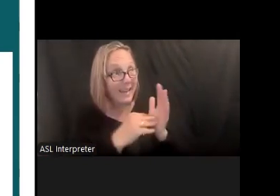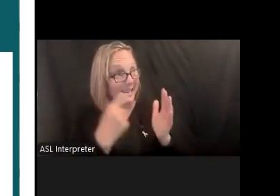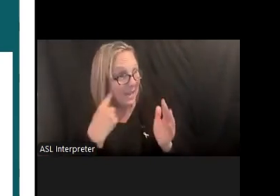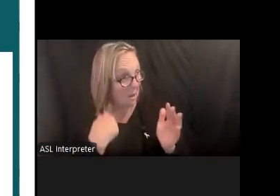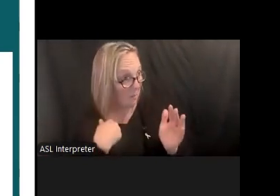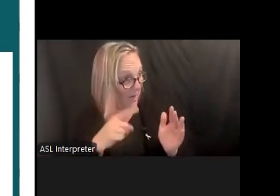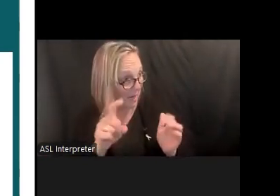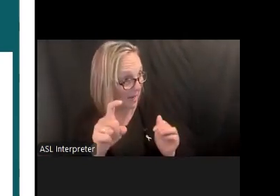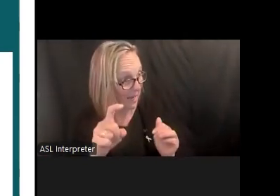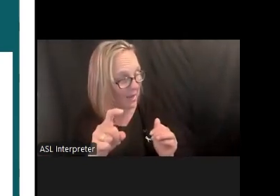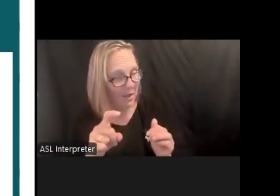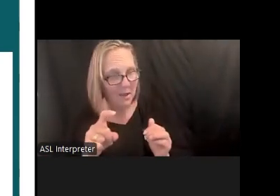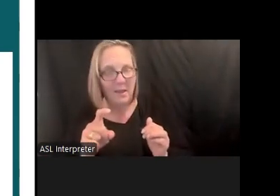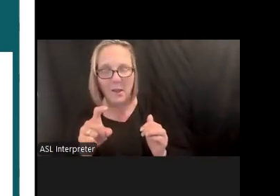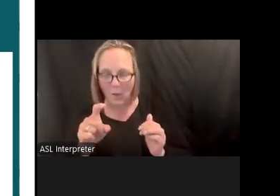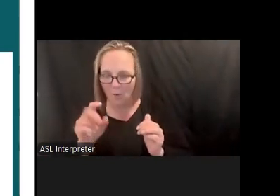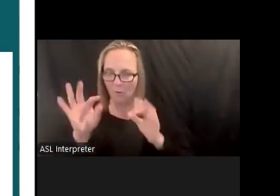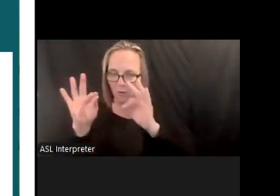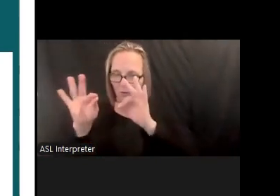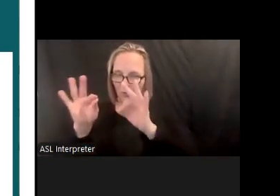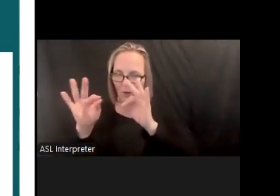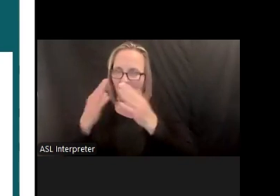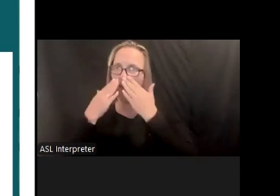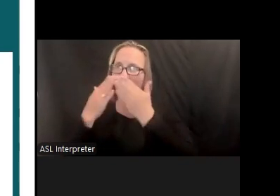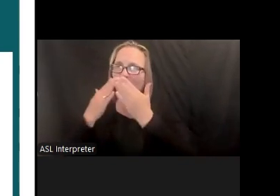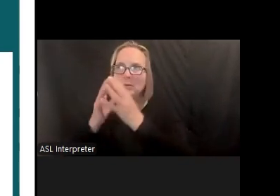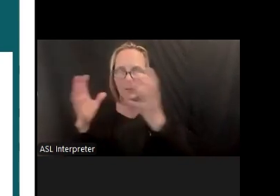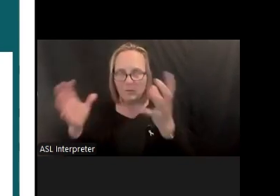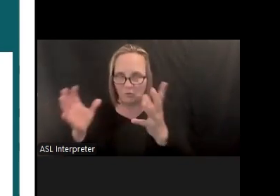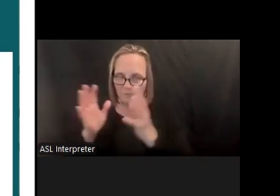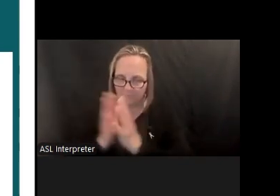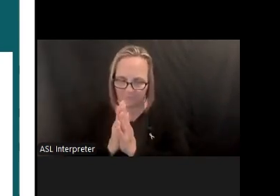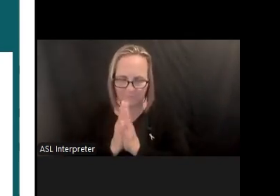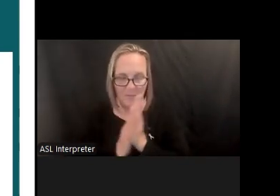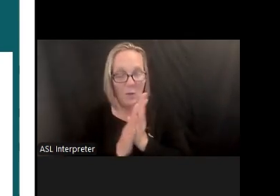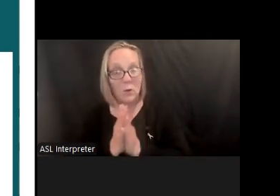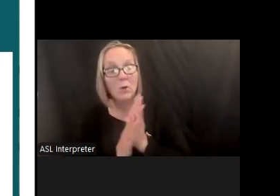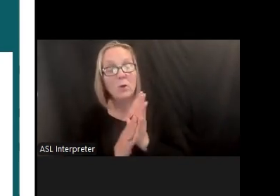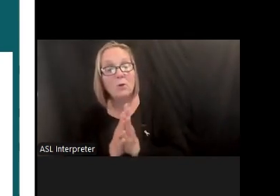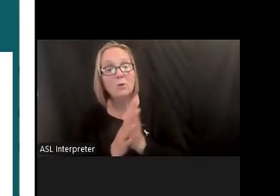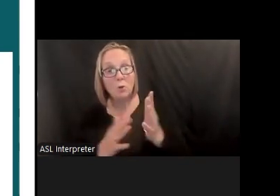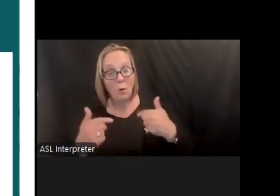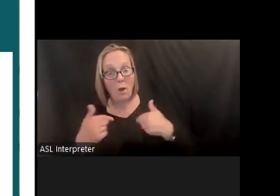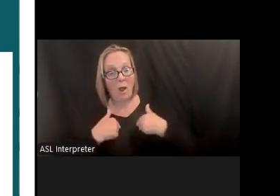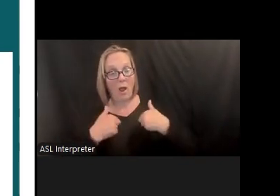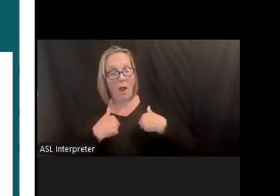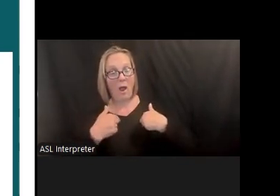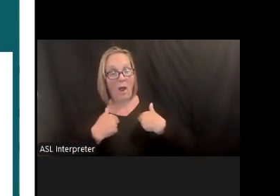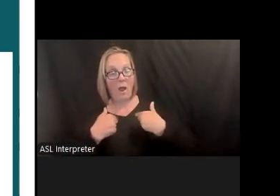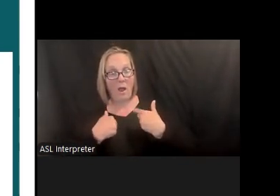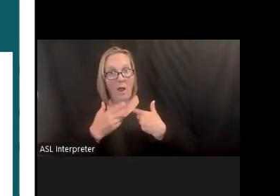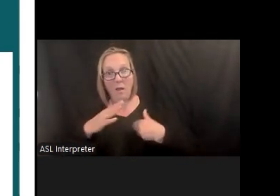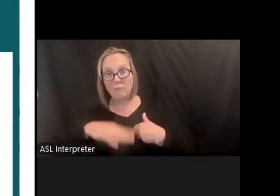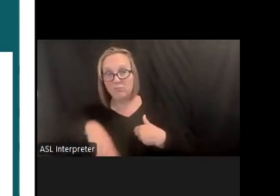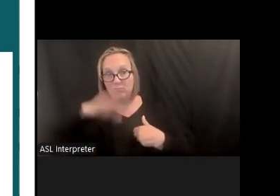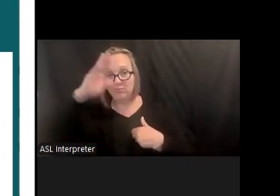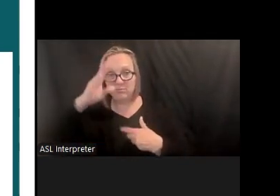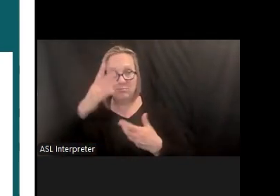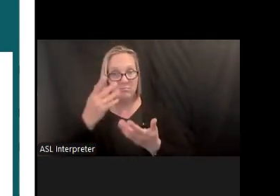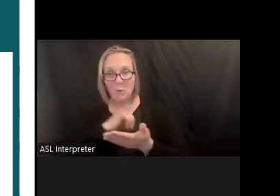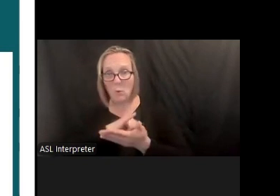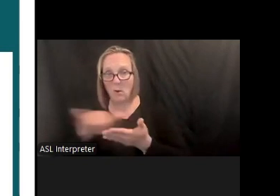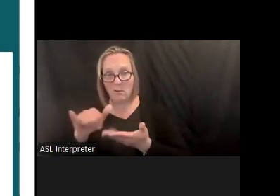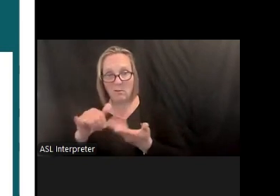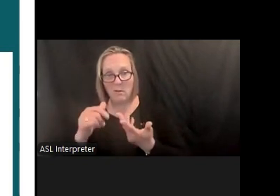me? Yes, we can hear you. Okay, great. Thank you so much. So I'm a born and raised New Yorker and